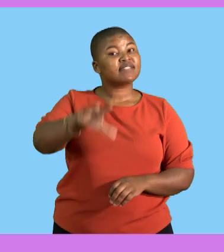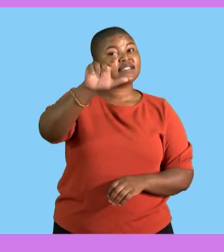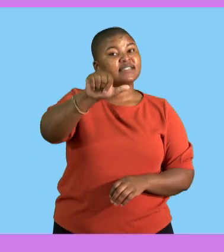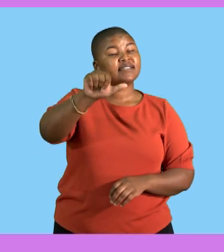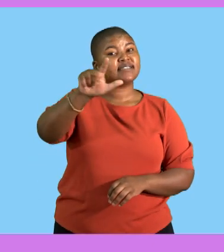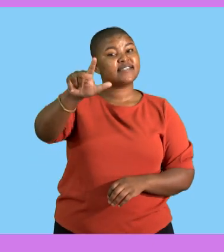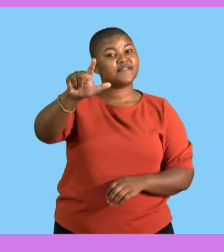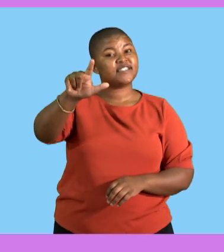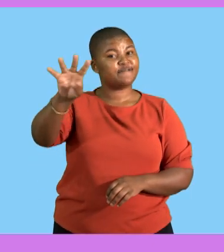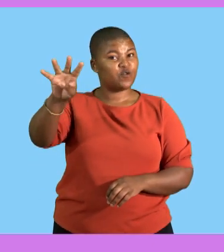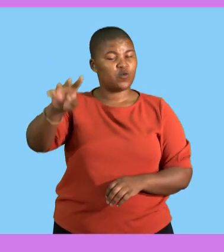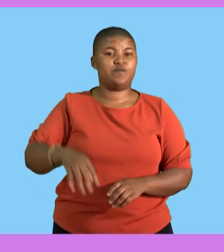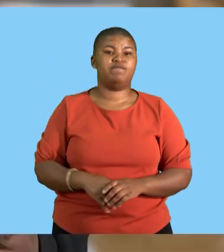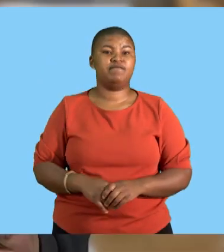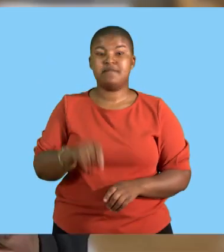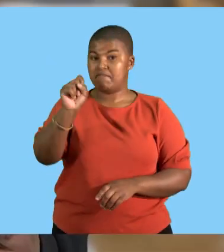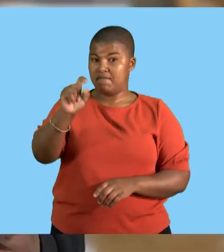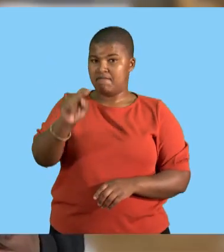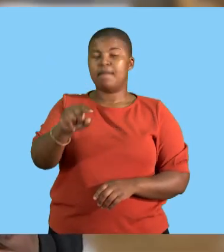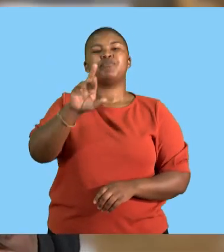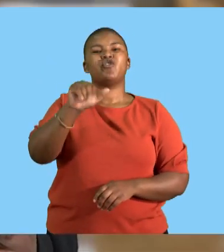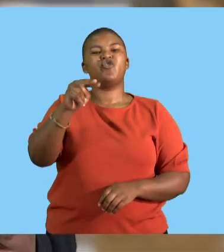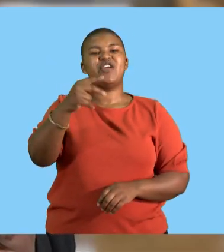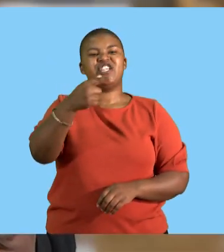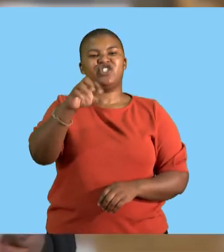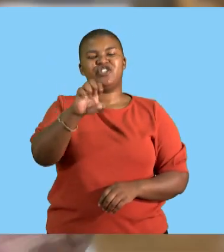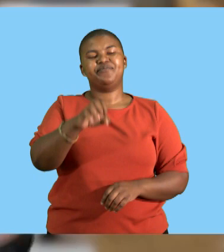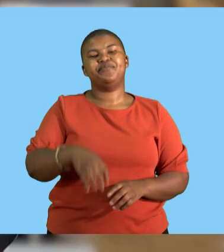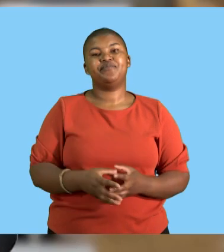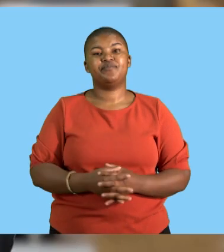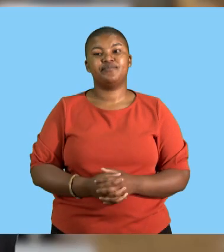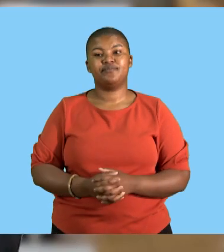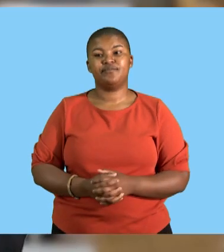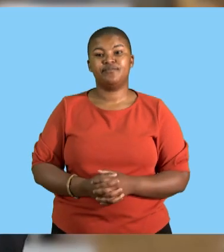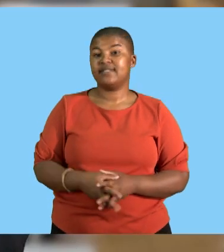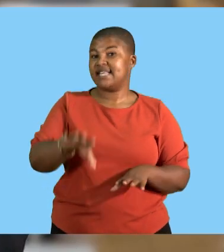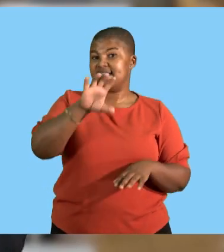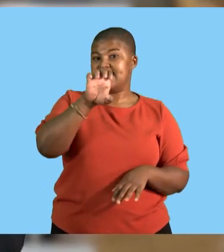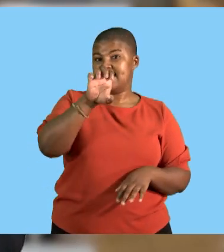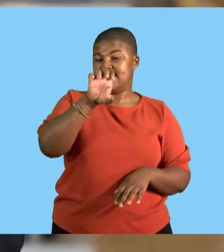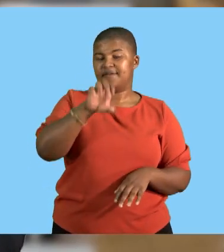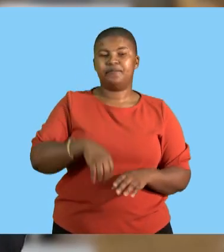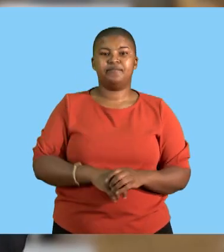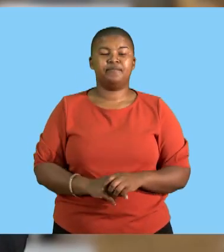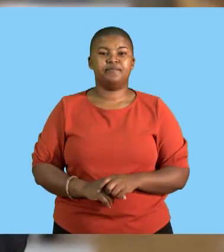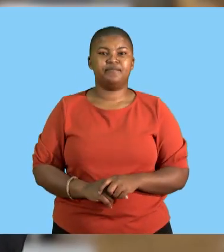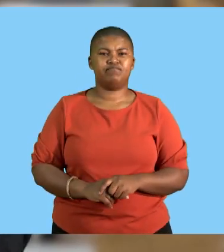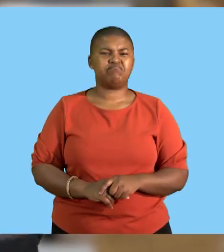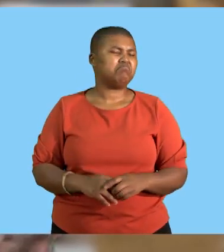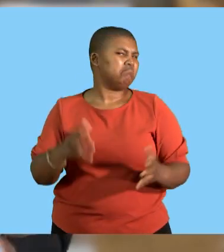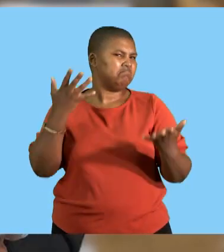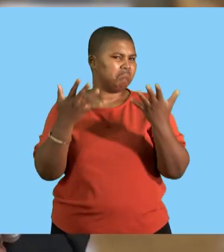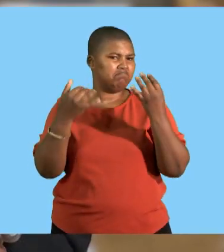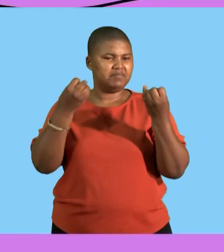58,674. So this is the range. Then number E, give 2 possible reasons why the company made